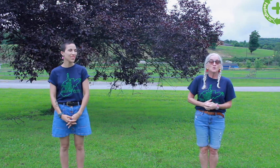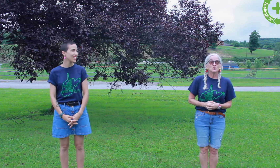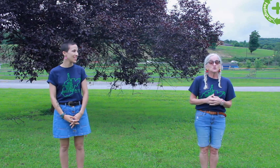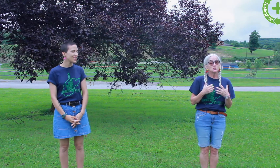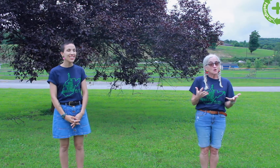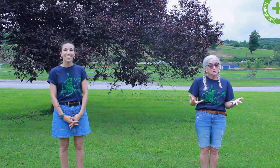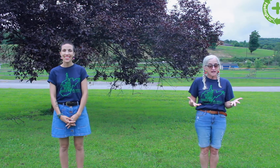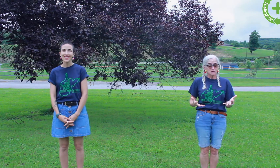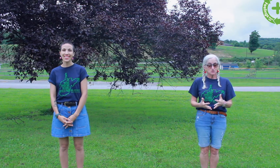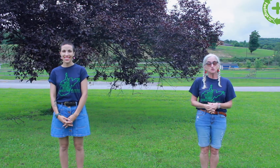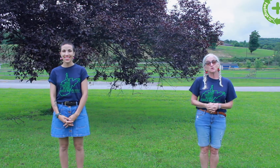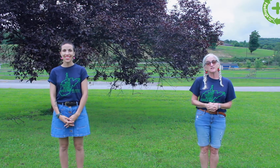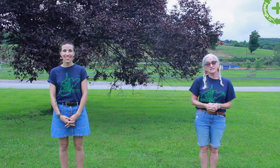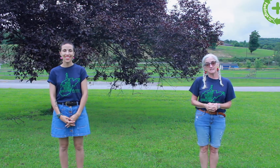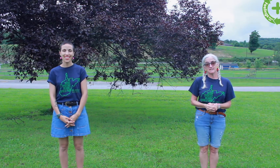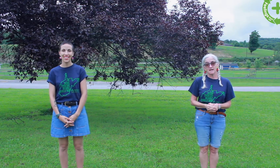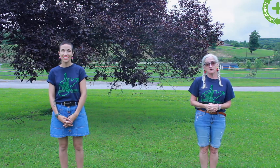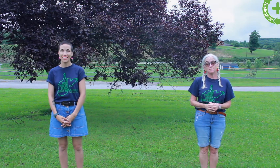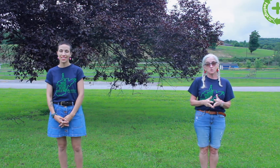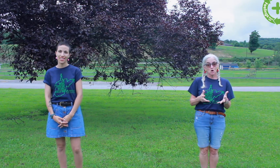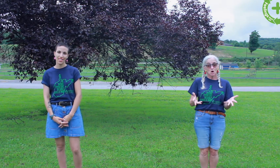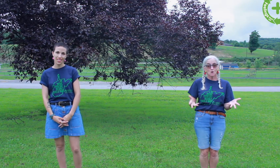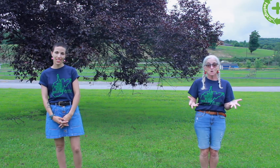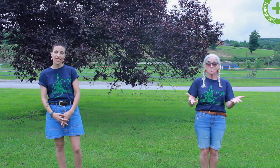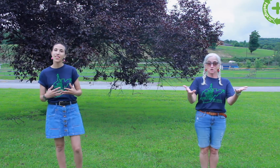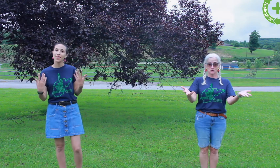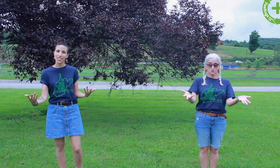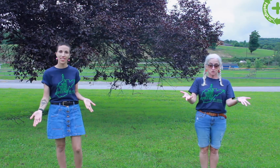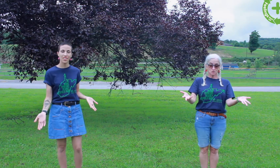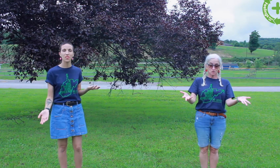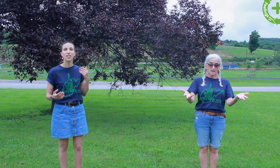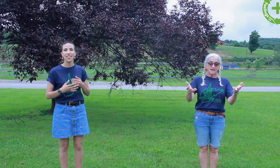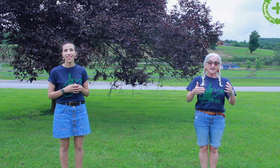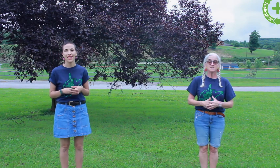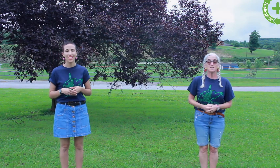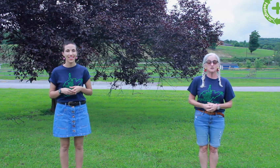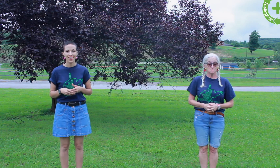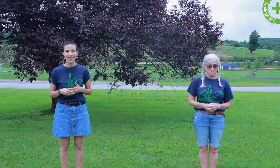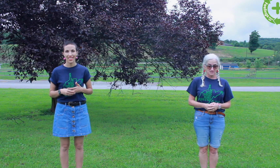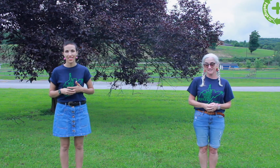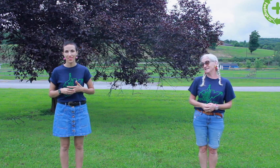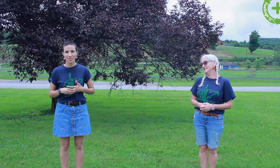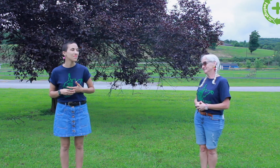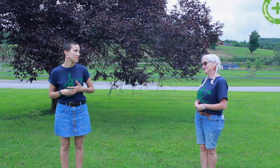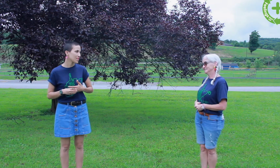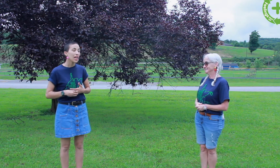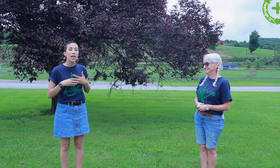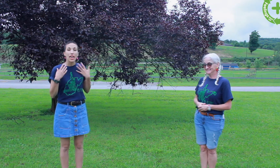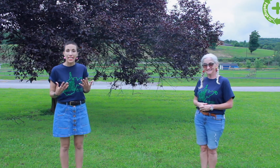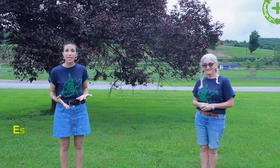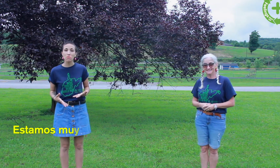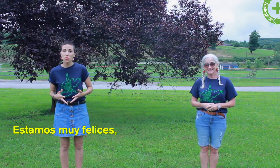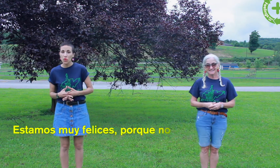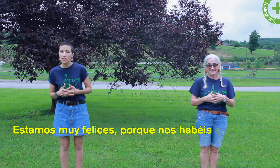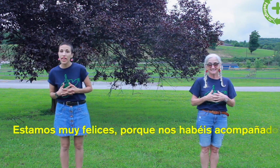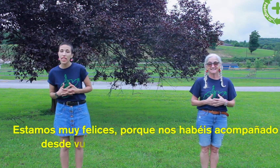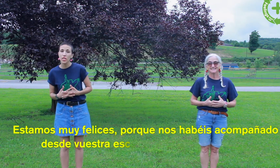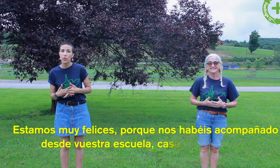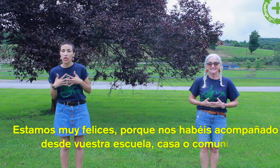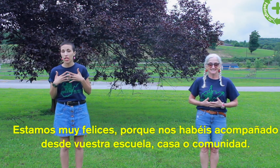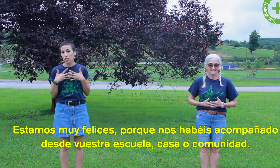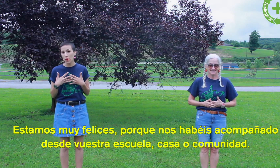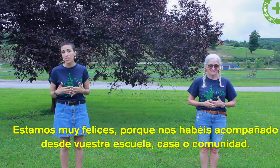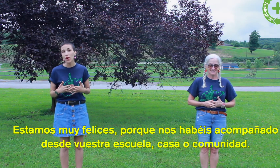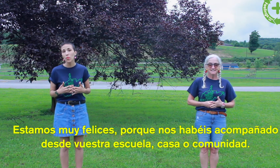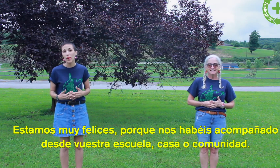We are so glad you joined us today from your home, your school, and our community. We are so glad